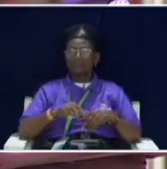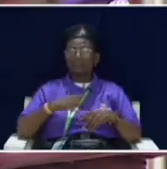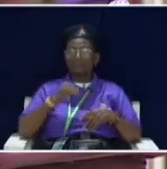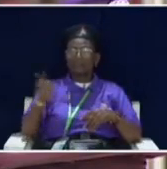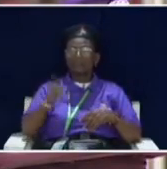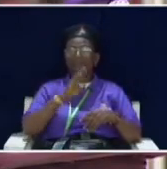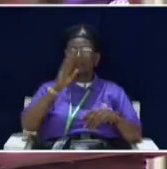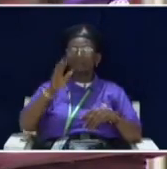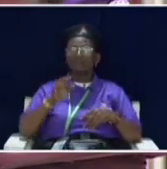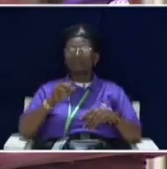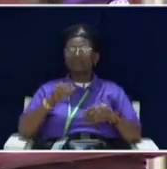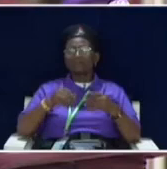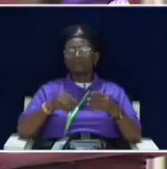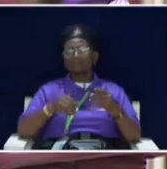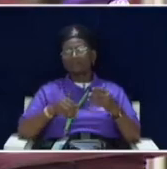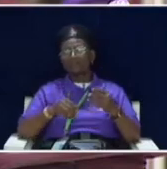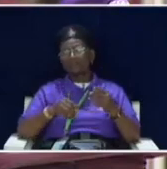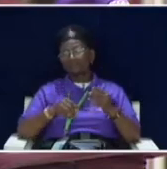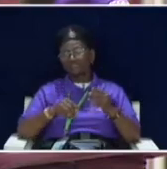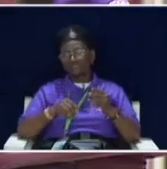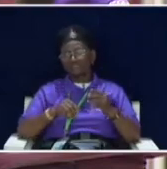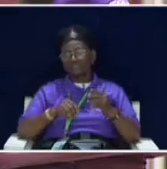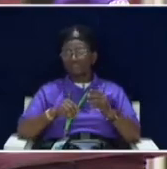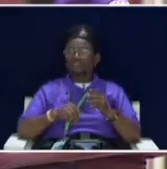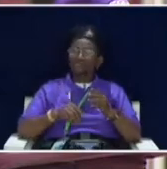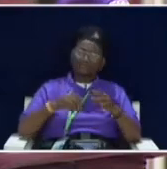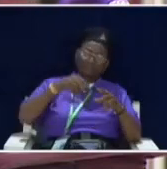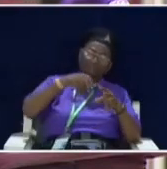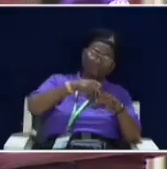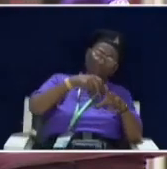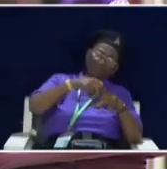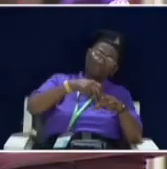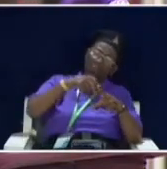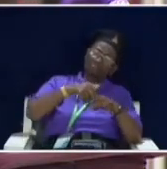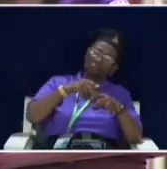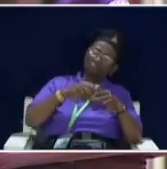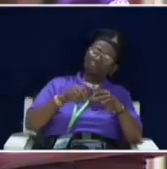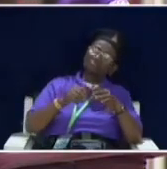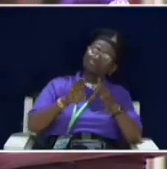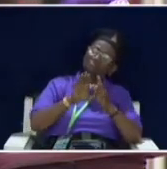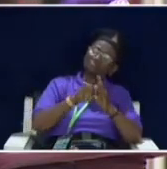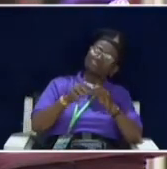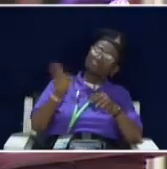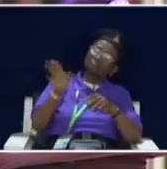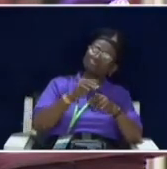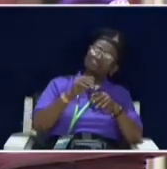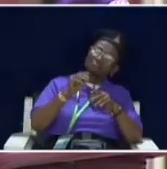cheating yourself. So if you know you are not living